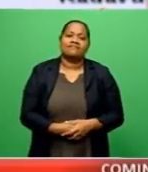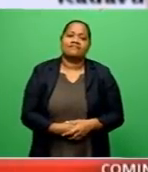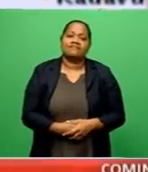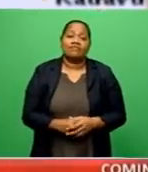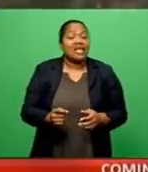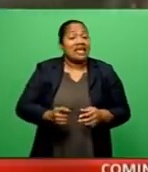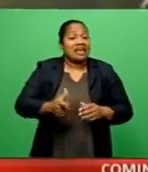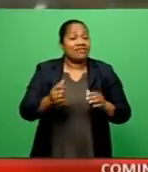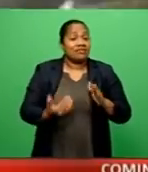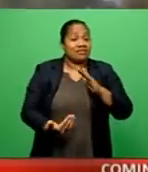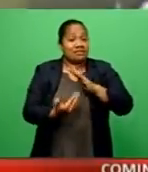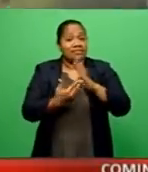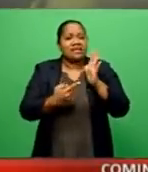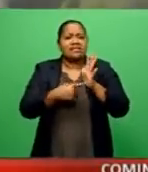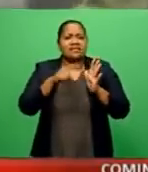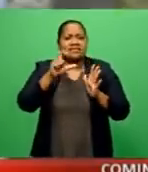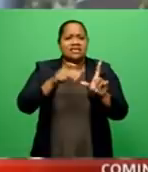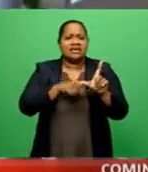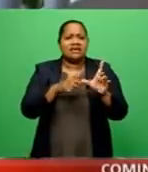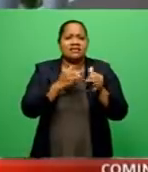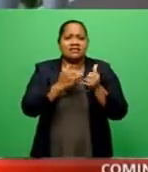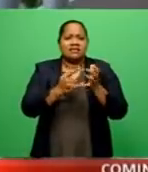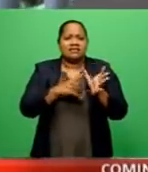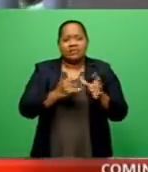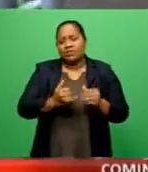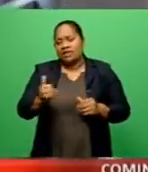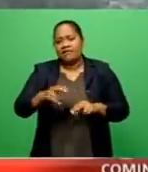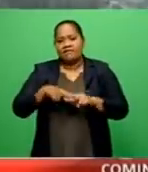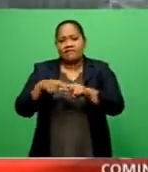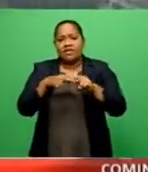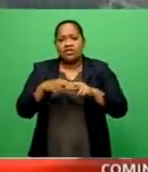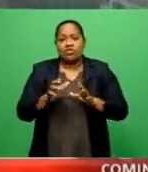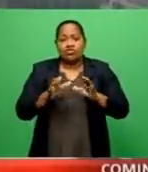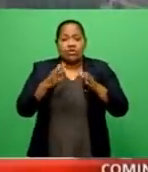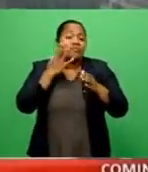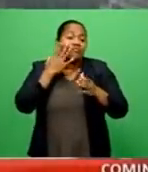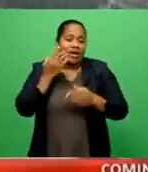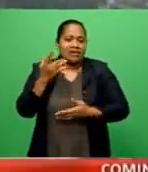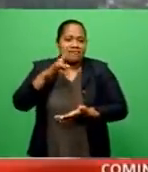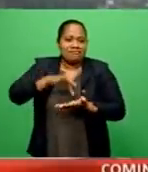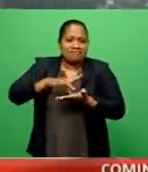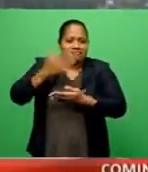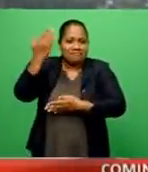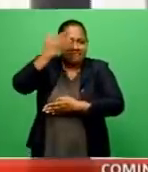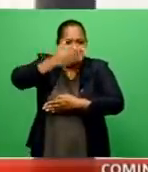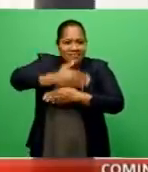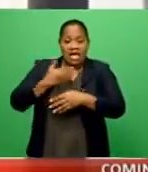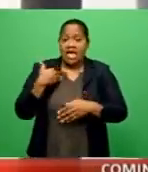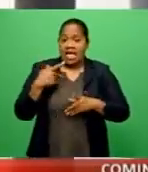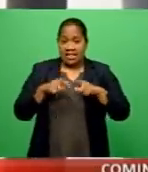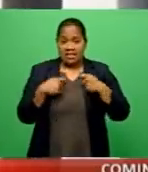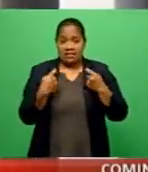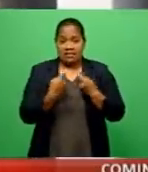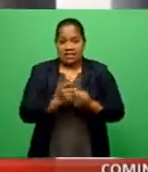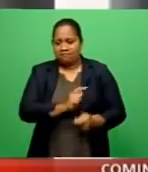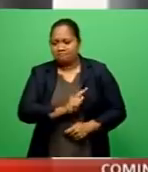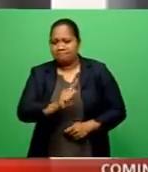After the break, TC Yasa to leave the Fiji group by midnight, and health teams out on the